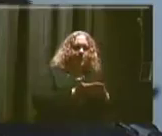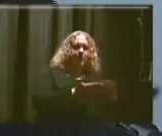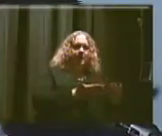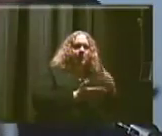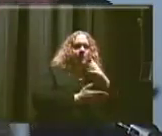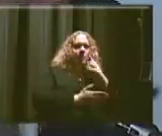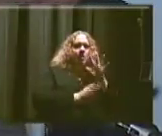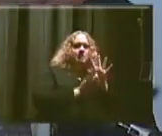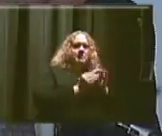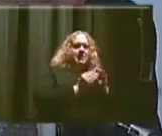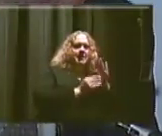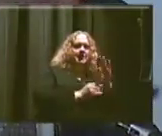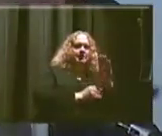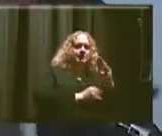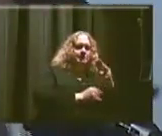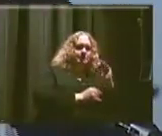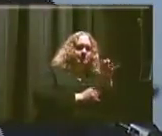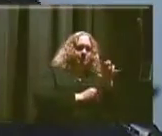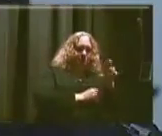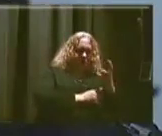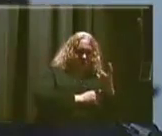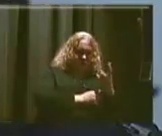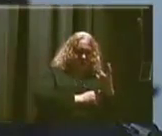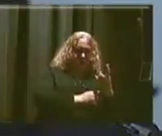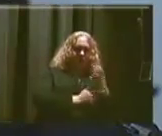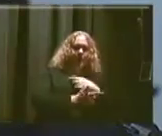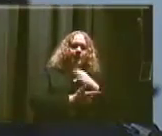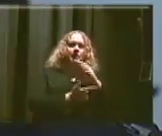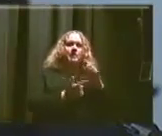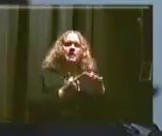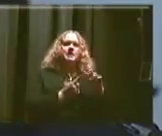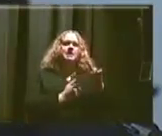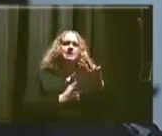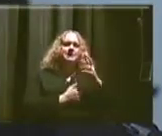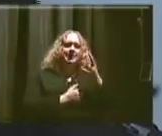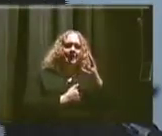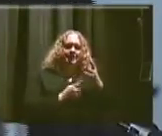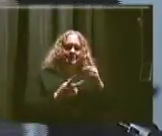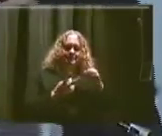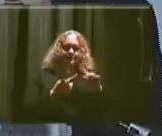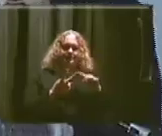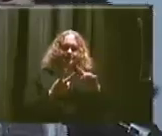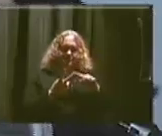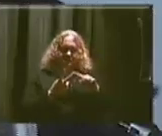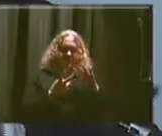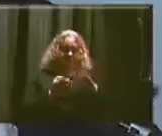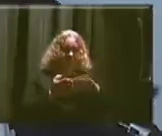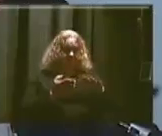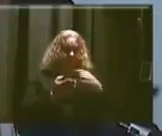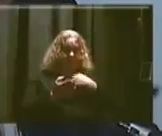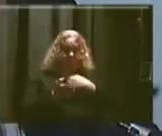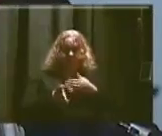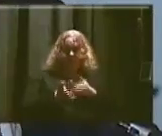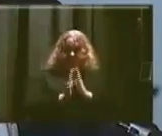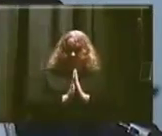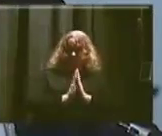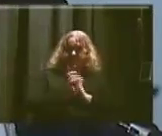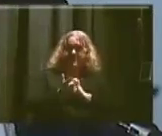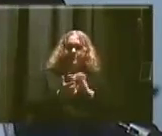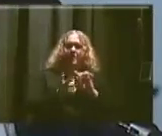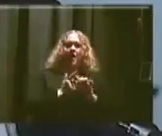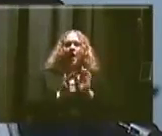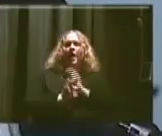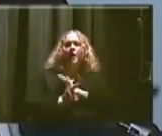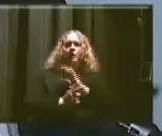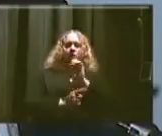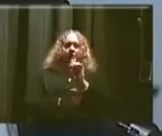second waiver that we're asking for is a waiver around our English language learners. And basically what we are asking for